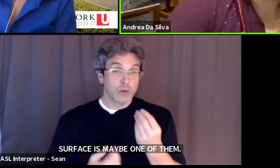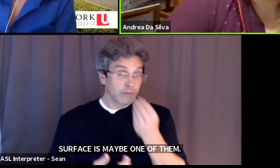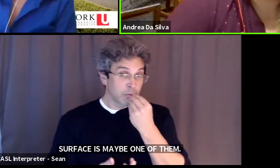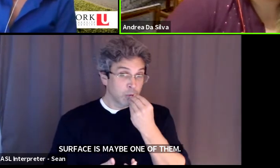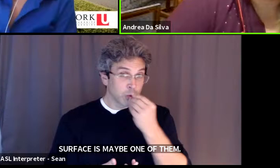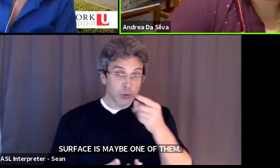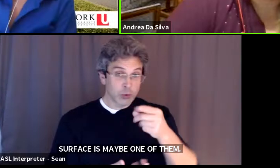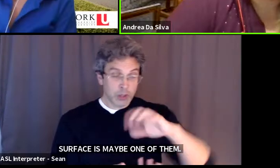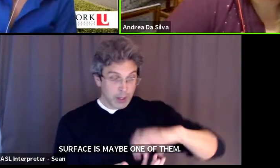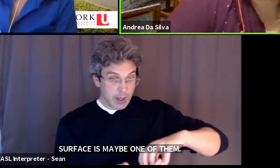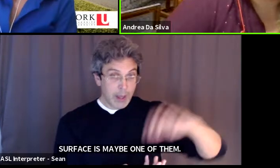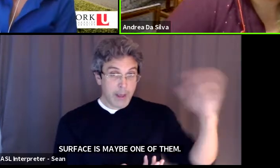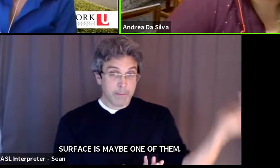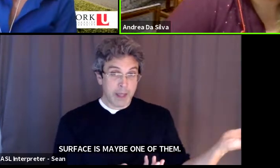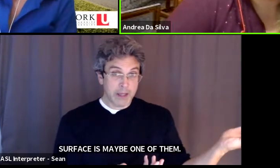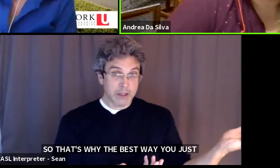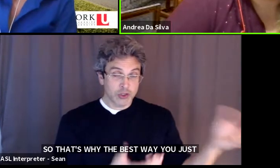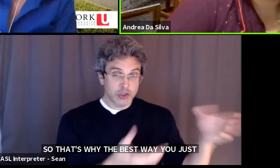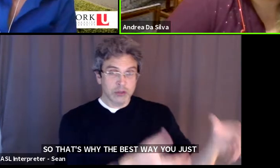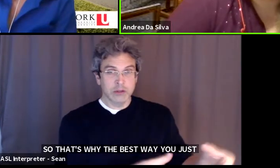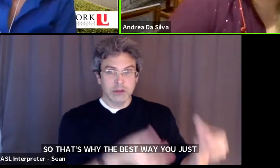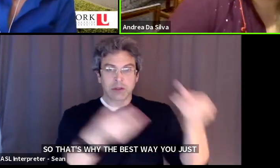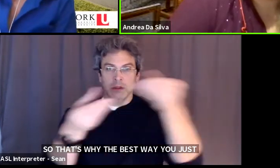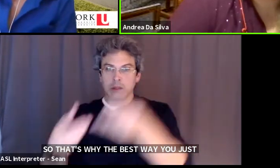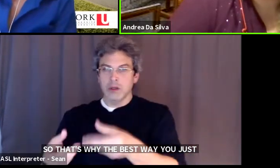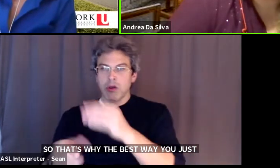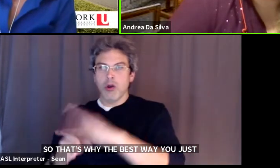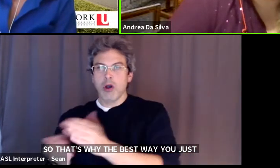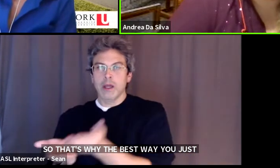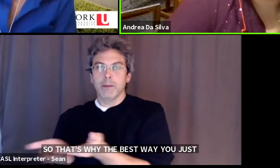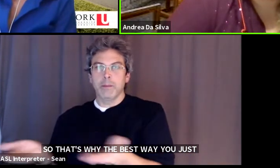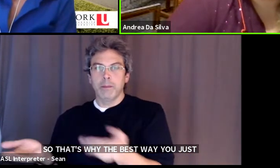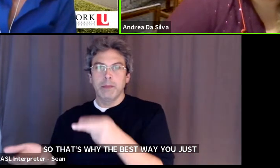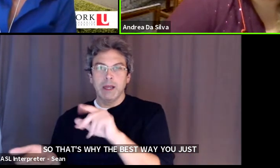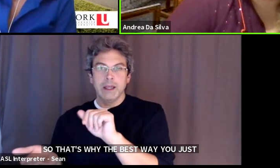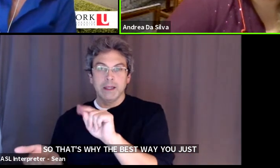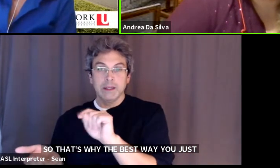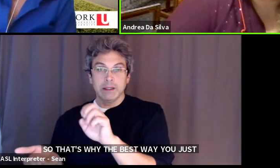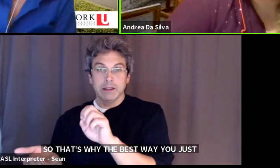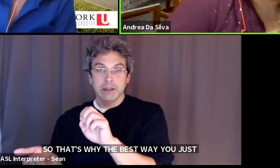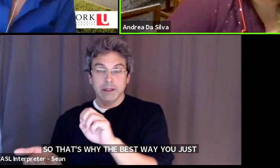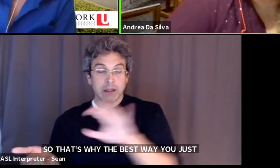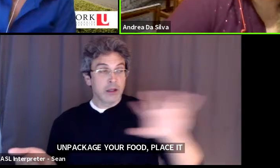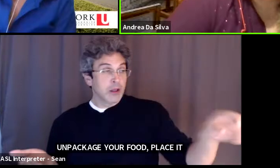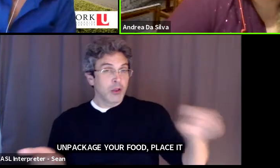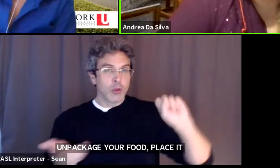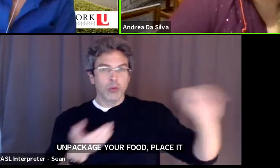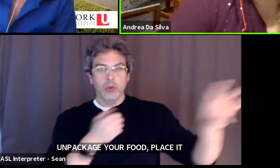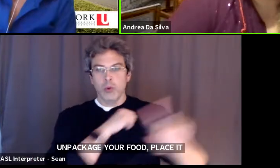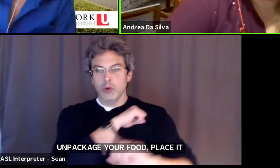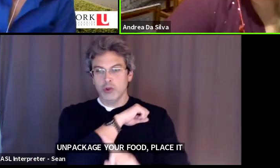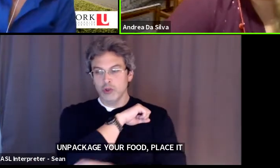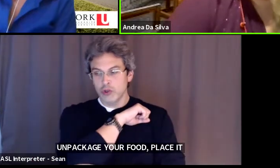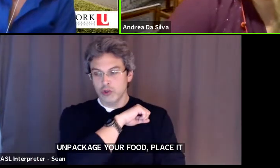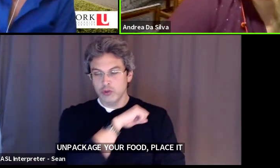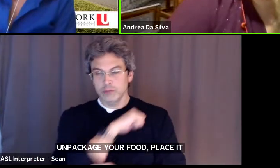food, place it on your plate and whatnot, and throw everything away. And